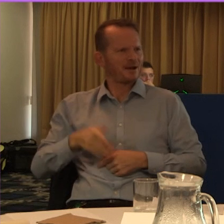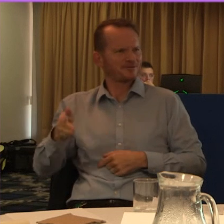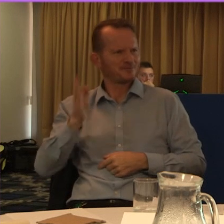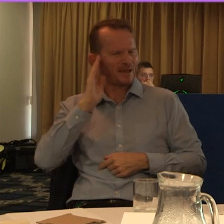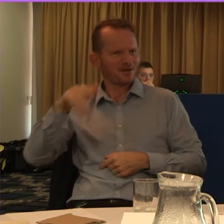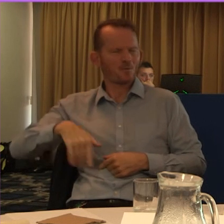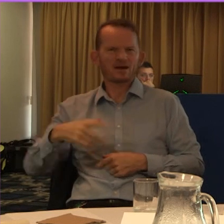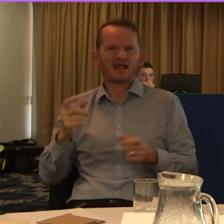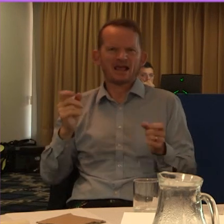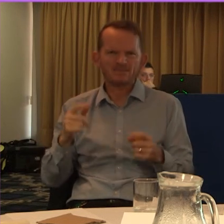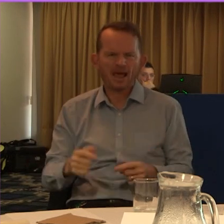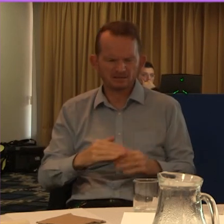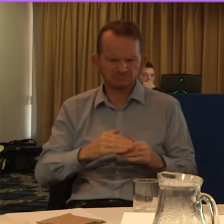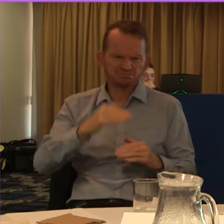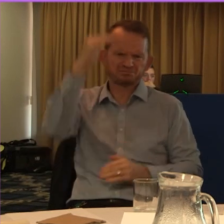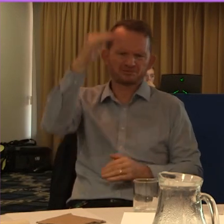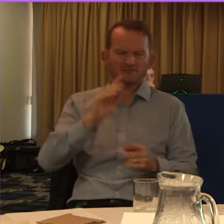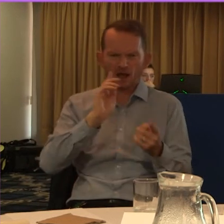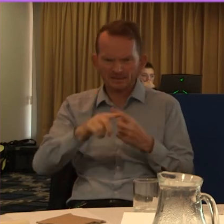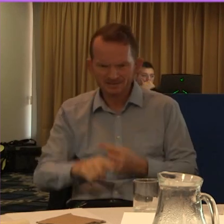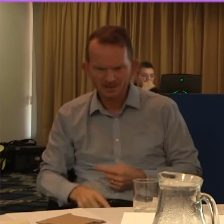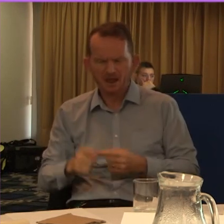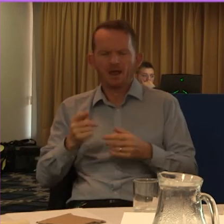you and the emails pile up and you haven't answered